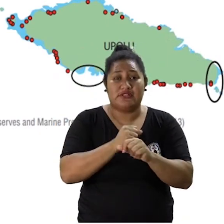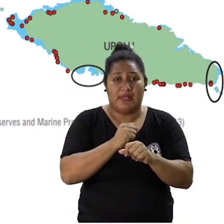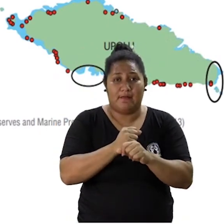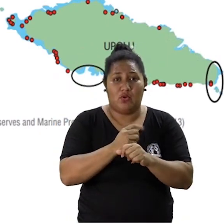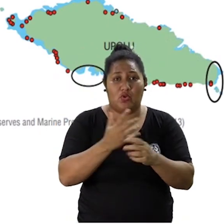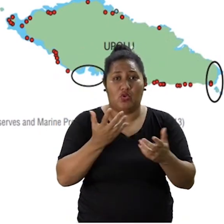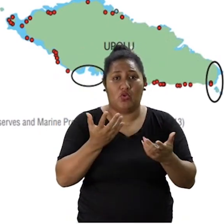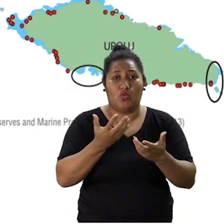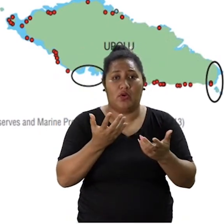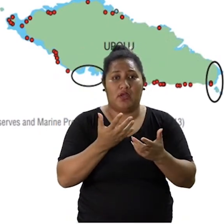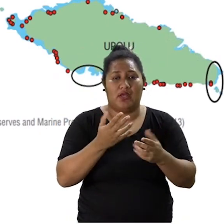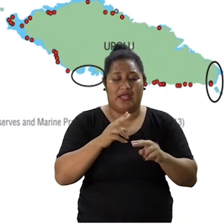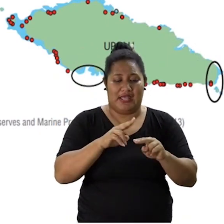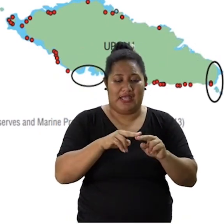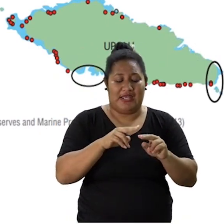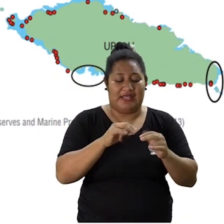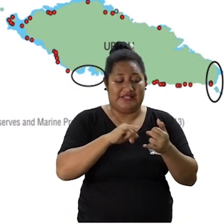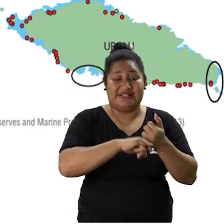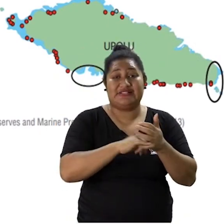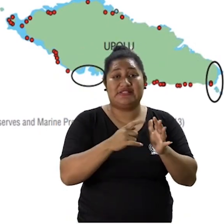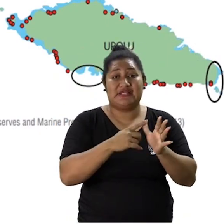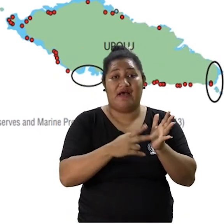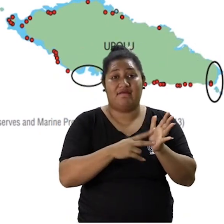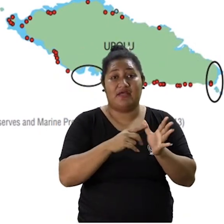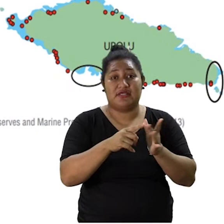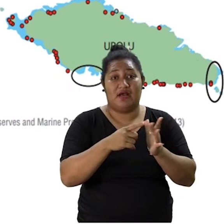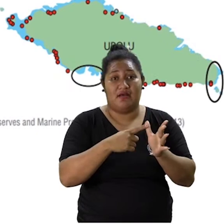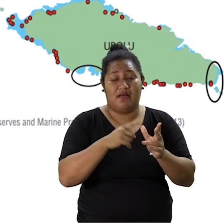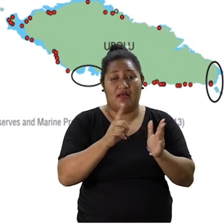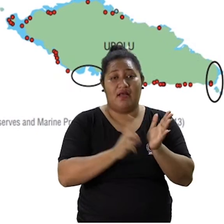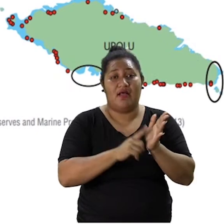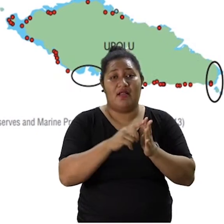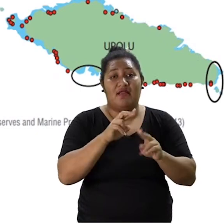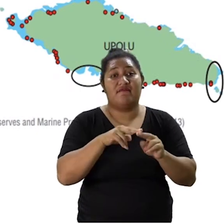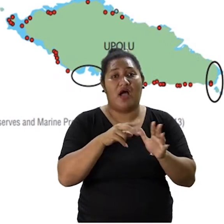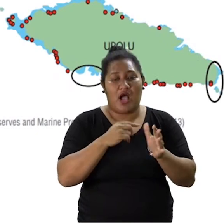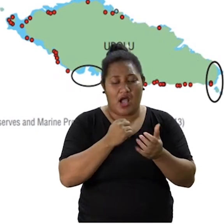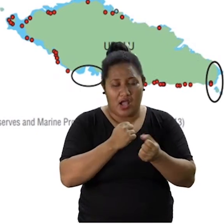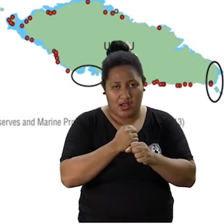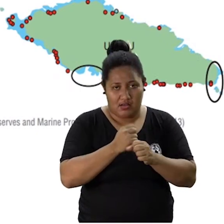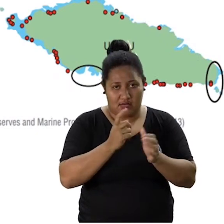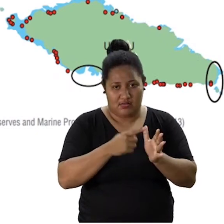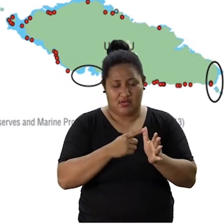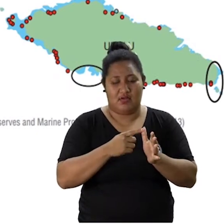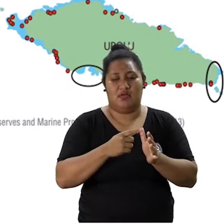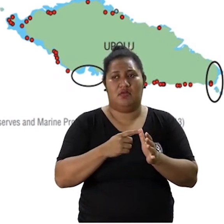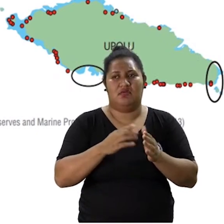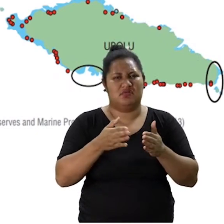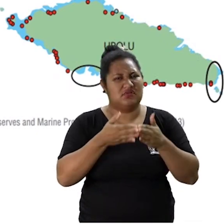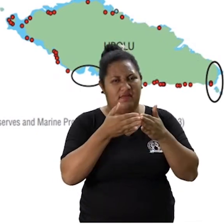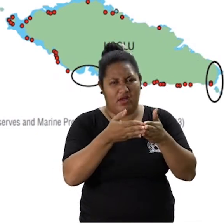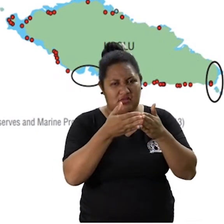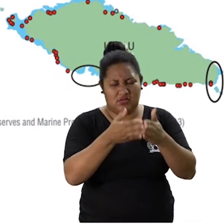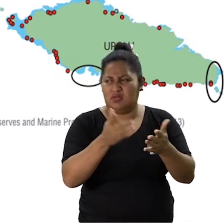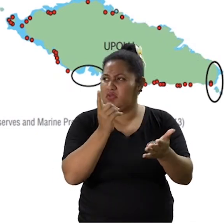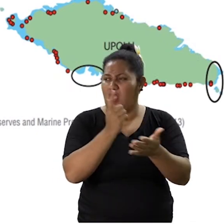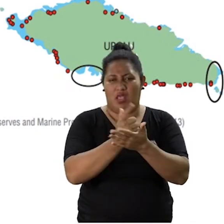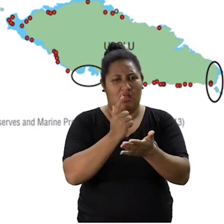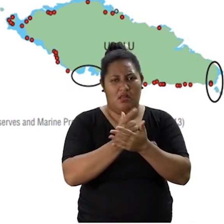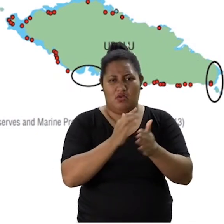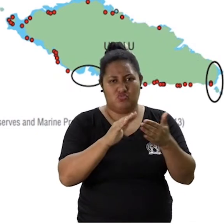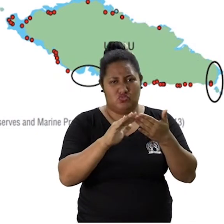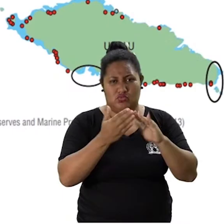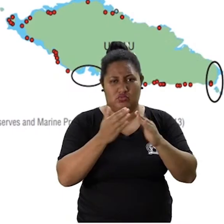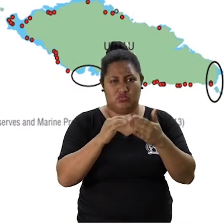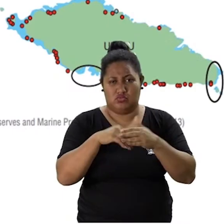whataitainga o Sawai Elefanga, o lo ila tu whaasao, o Vaisala lai whaasao, sa pali, mo le tele o nuu I tono lea